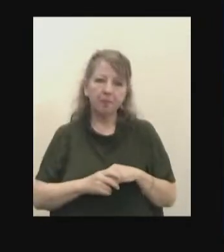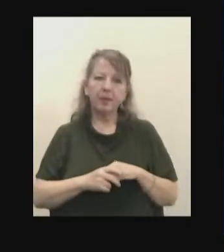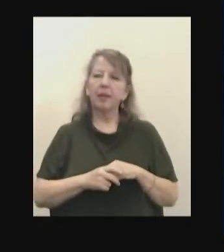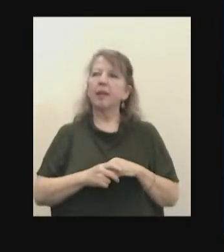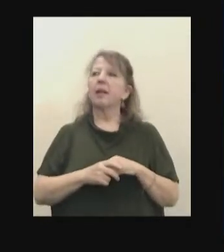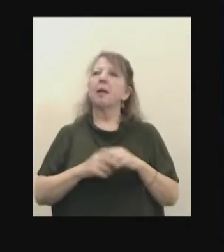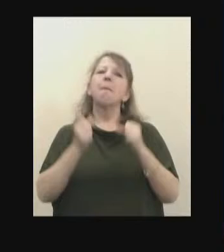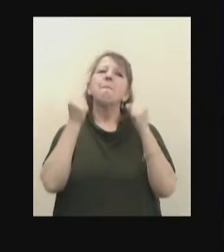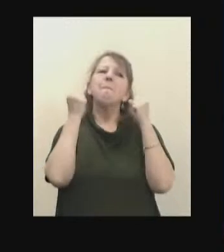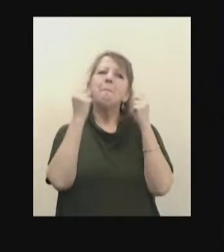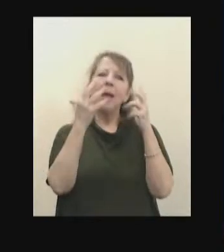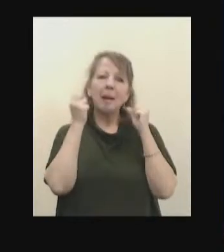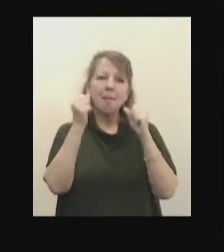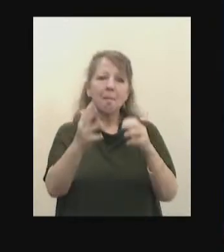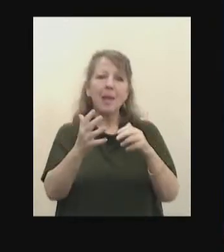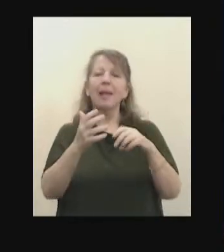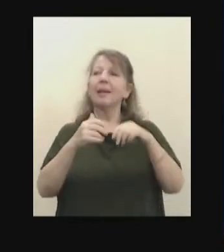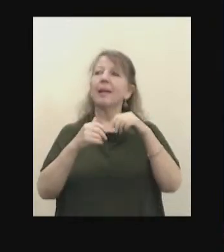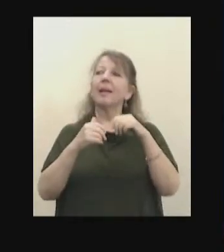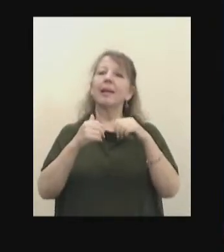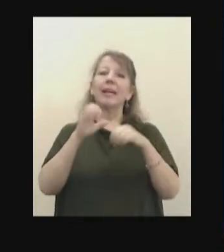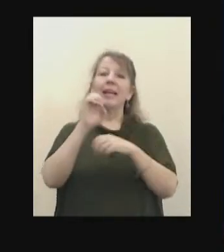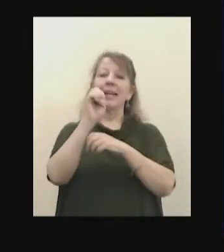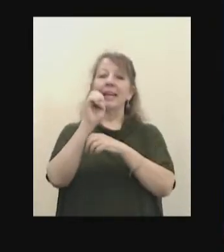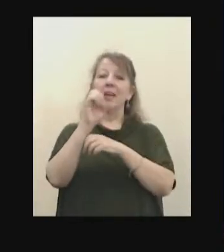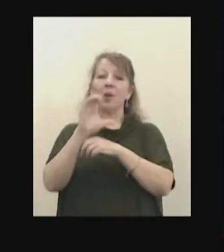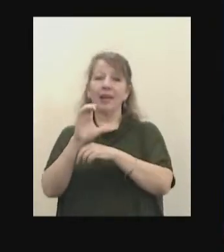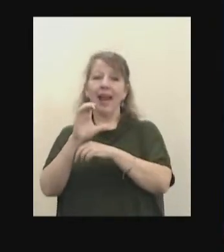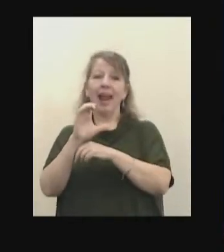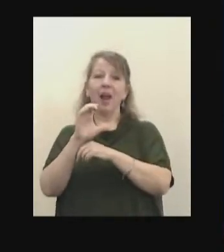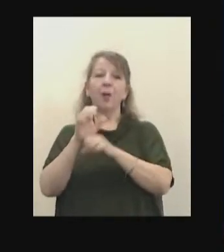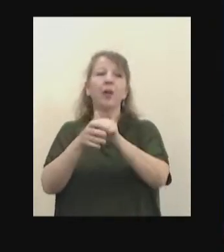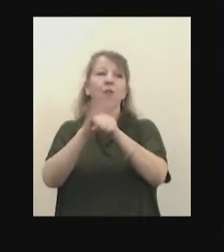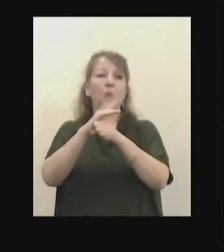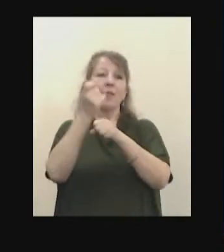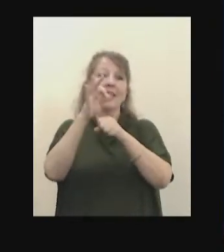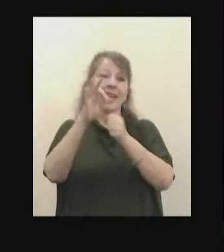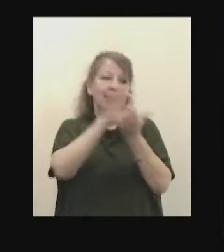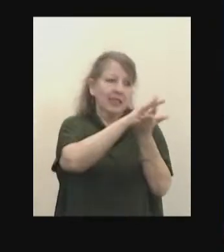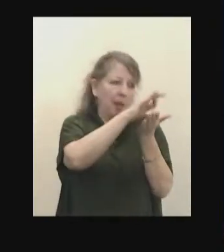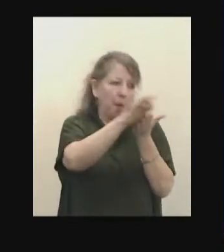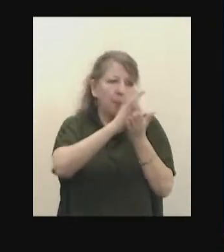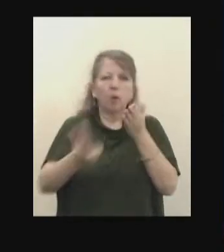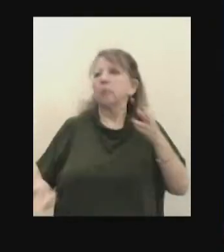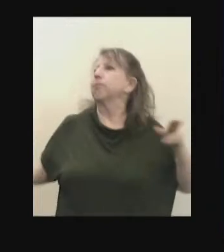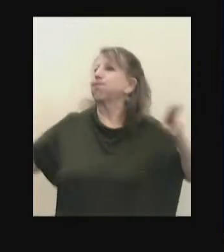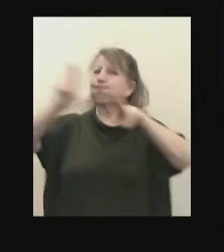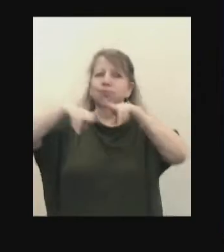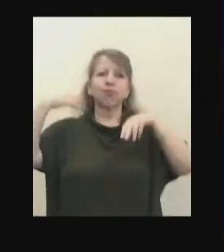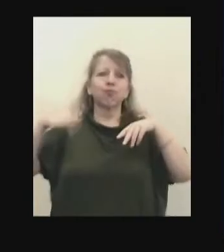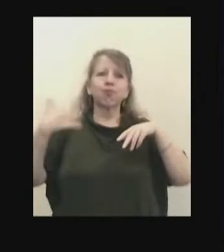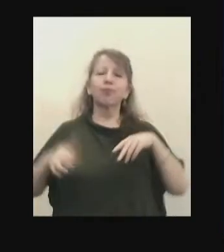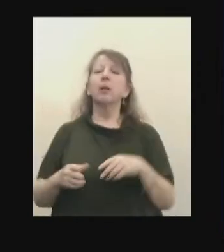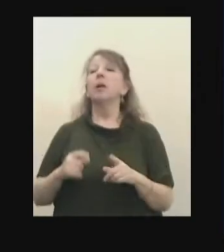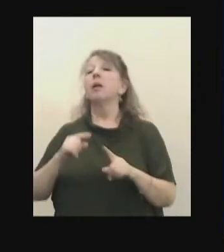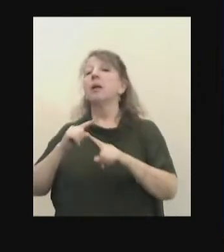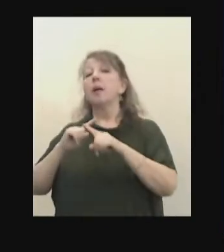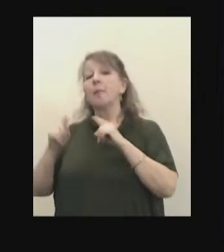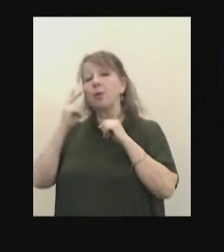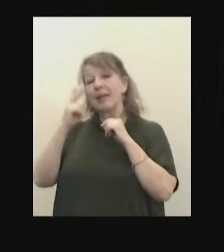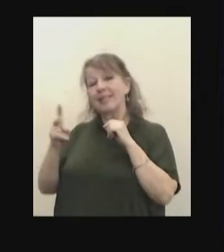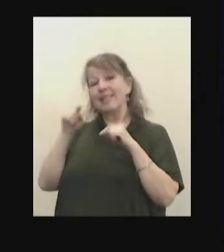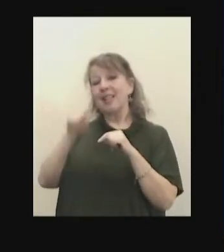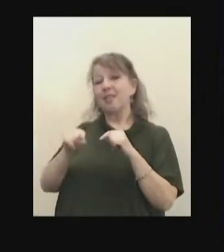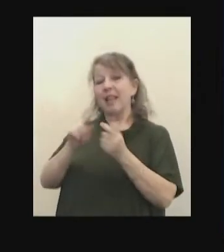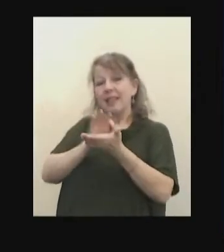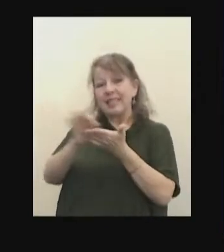significant increase in the Erie County Hospital COVID-19 census, where actually you could see that the census